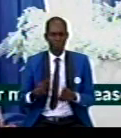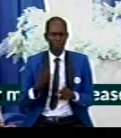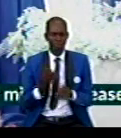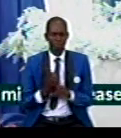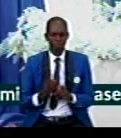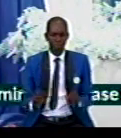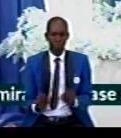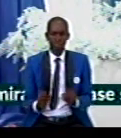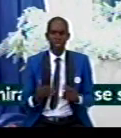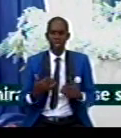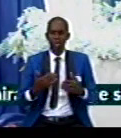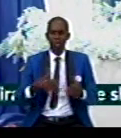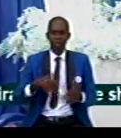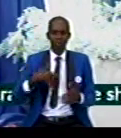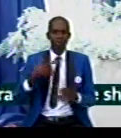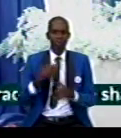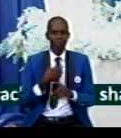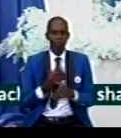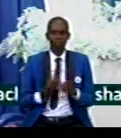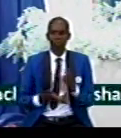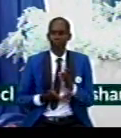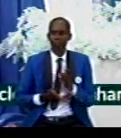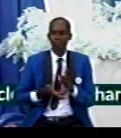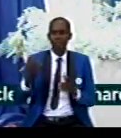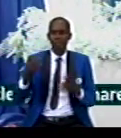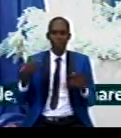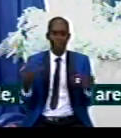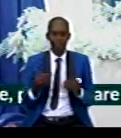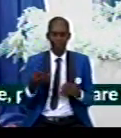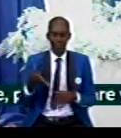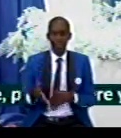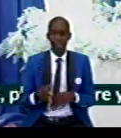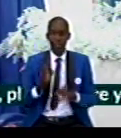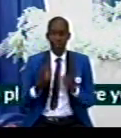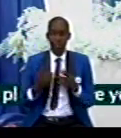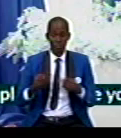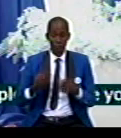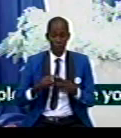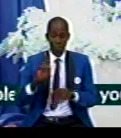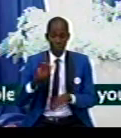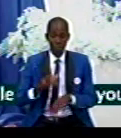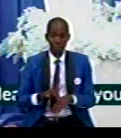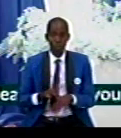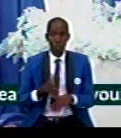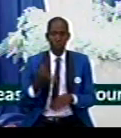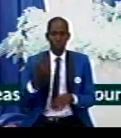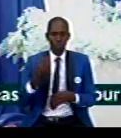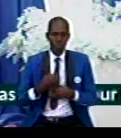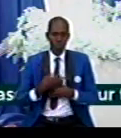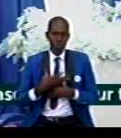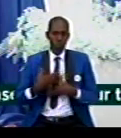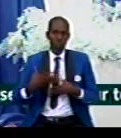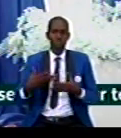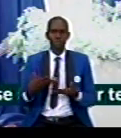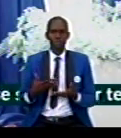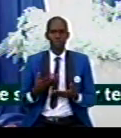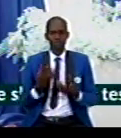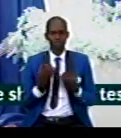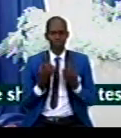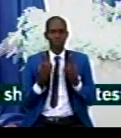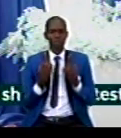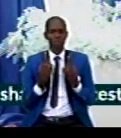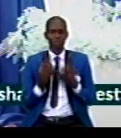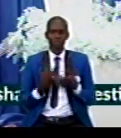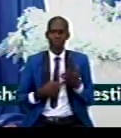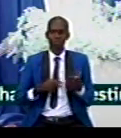to touch it, there is a slump on it. So I say, what is the meaning of this? So I tried to match it. I